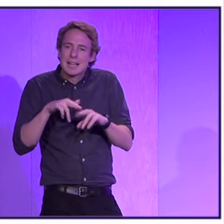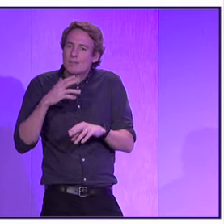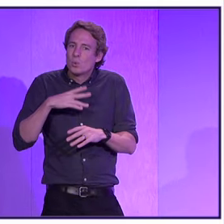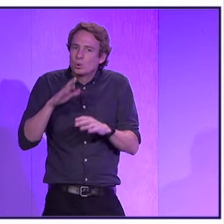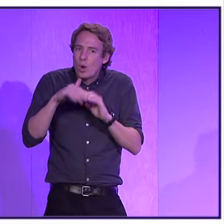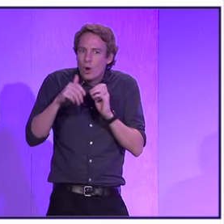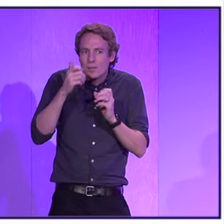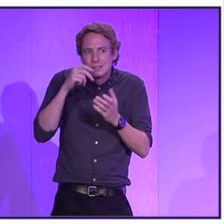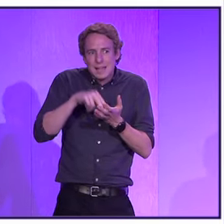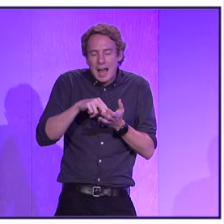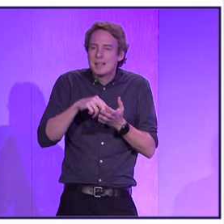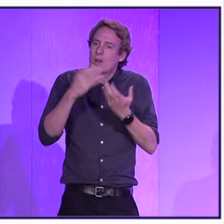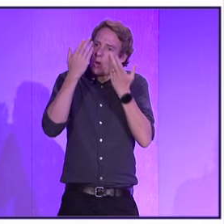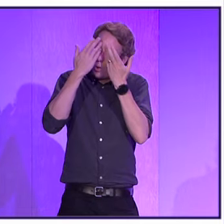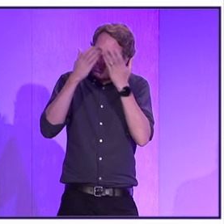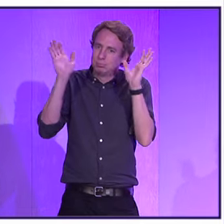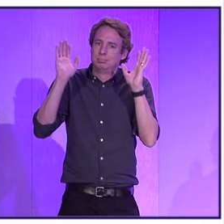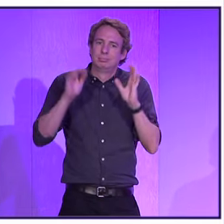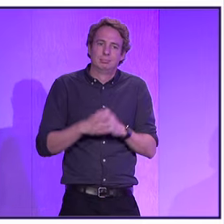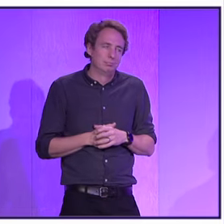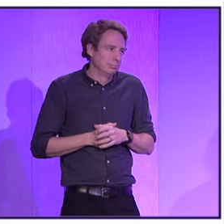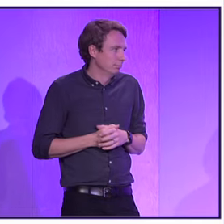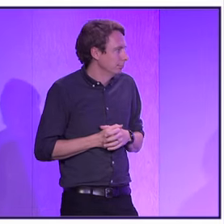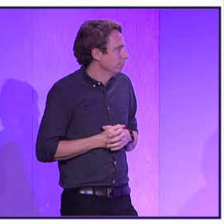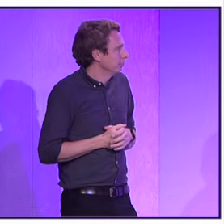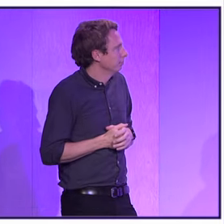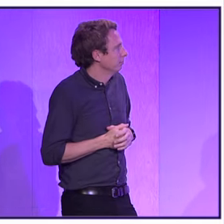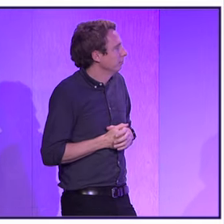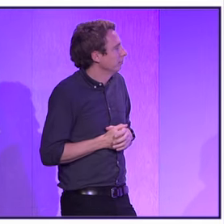If you want to overstand this, open wide.